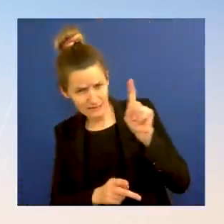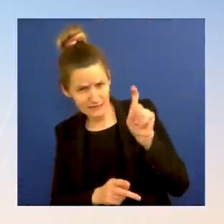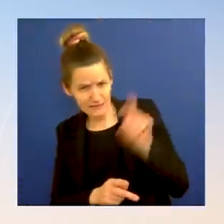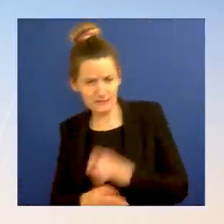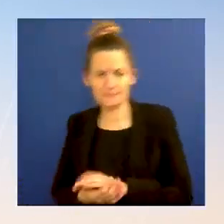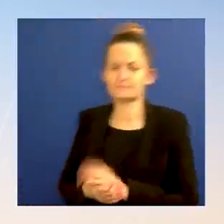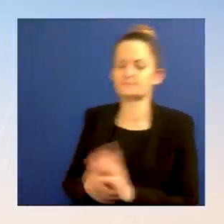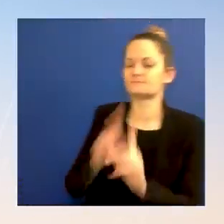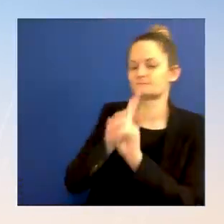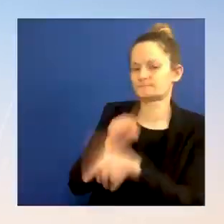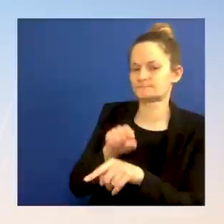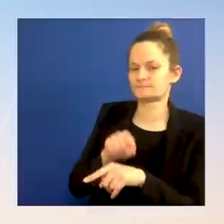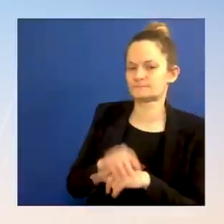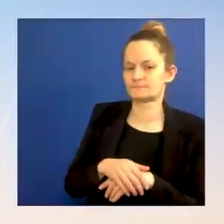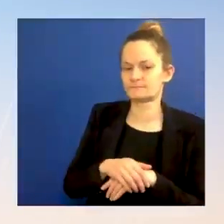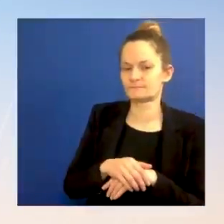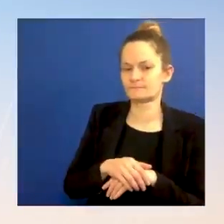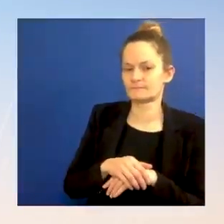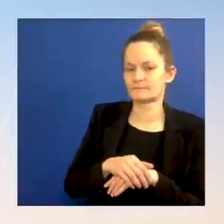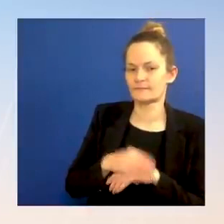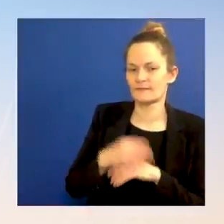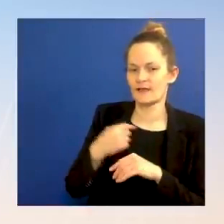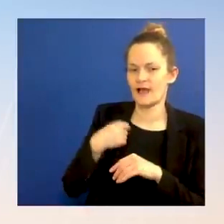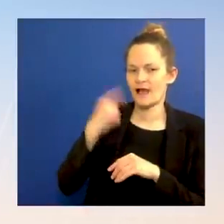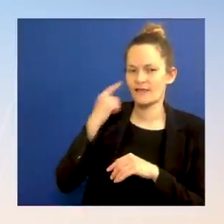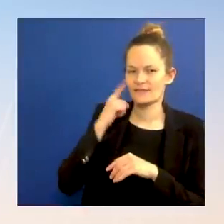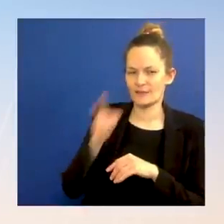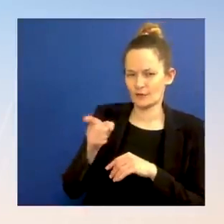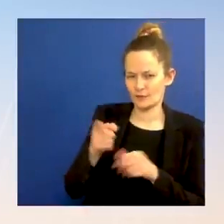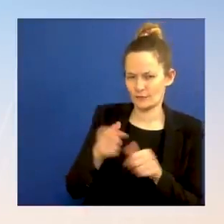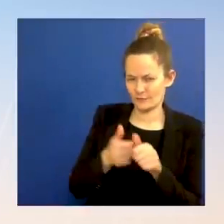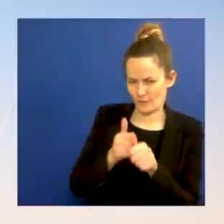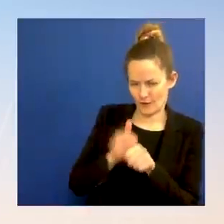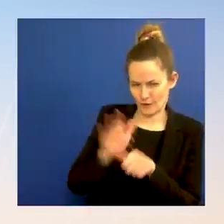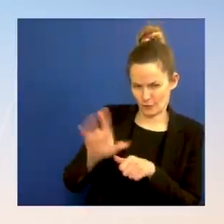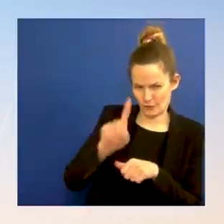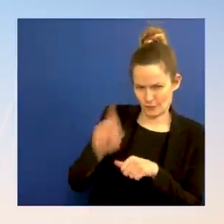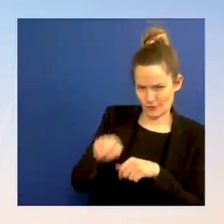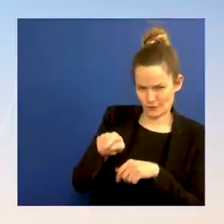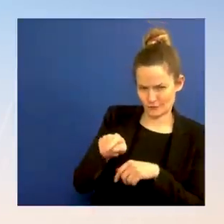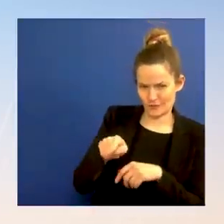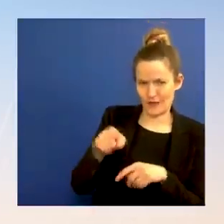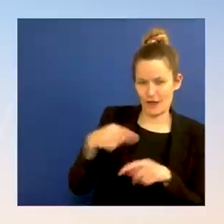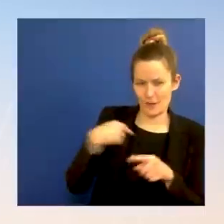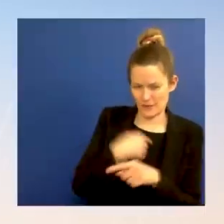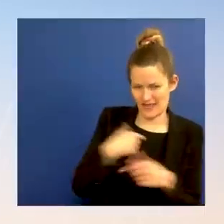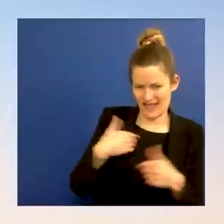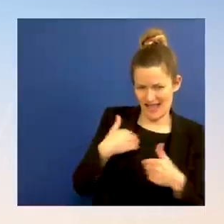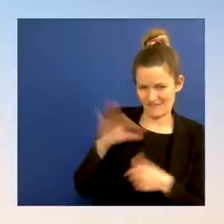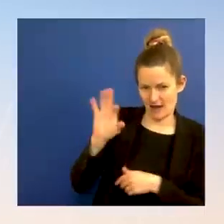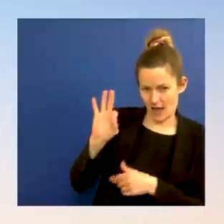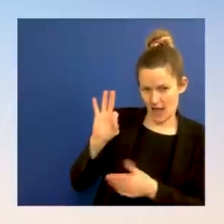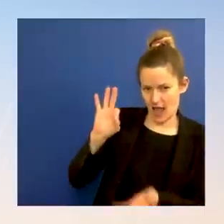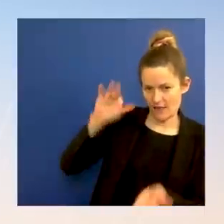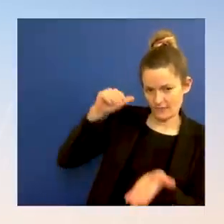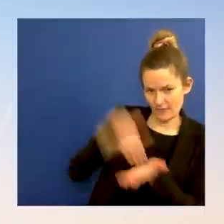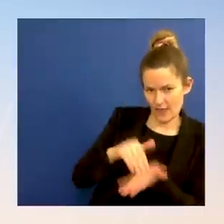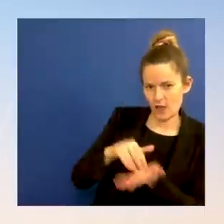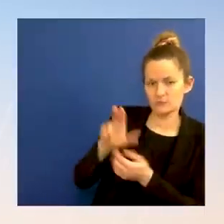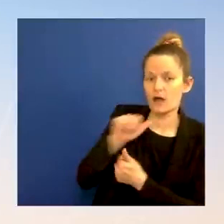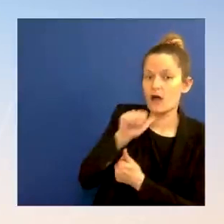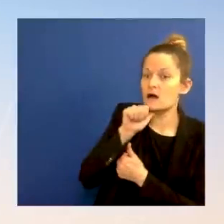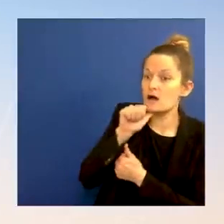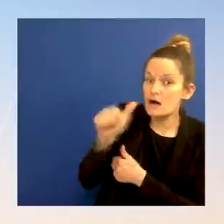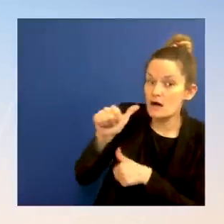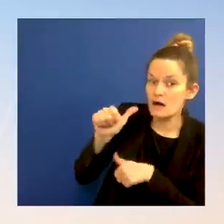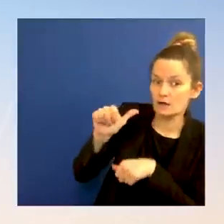industry had more than 9,000 unused approved permits to drill in the United States. I didn't hear him speak to that in particular.